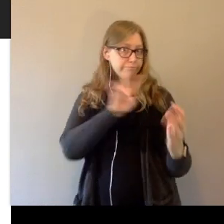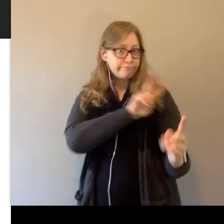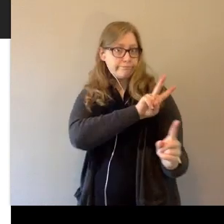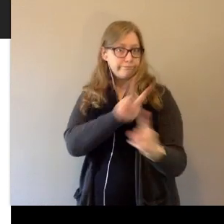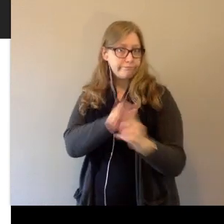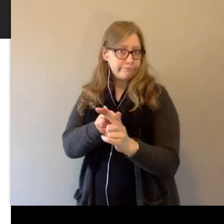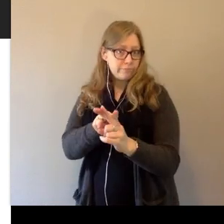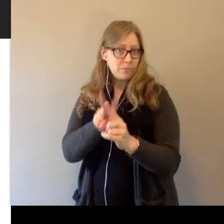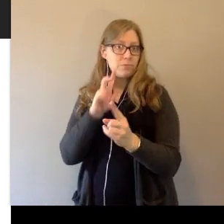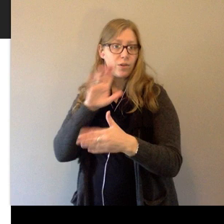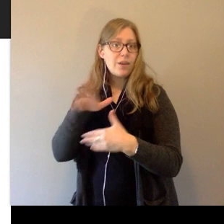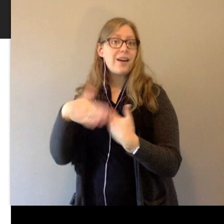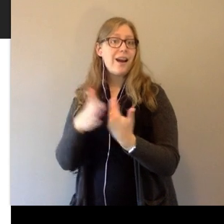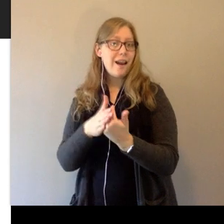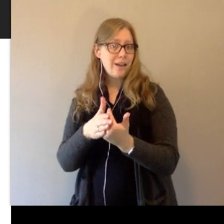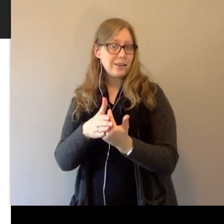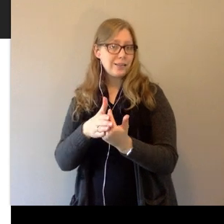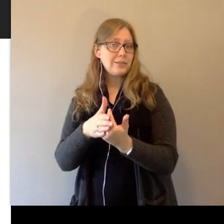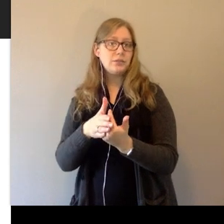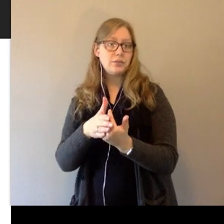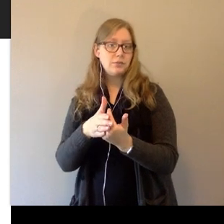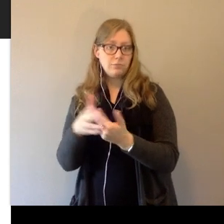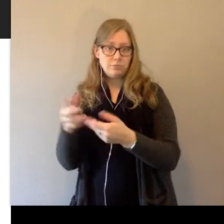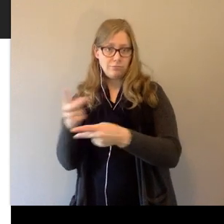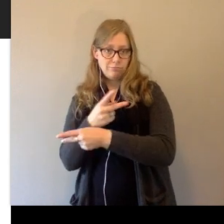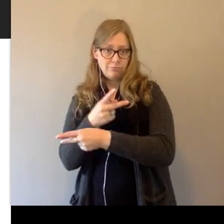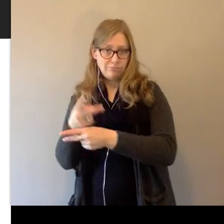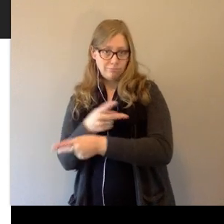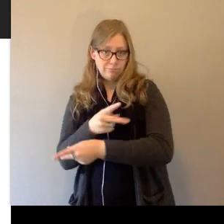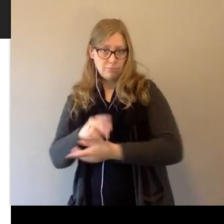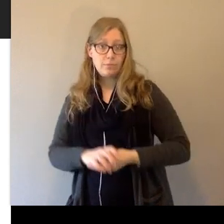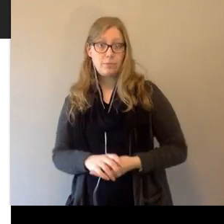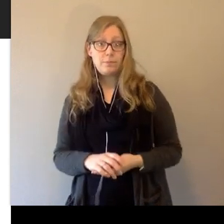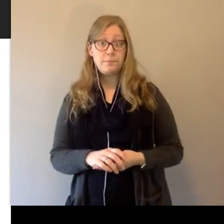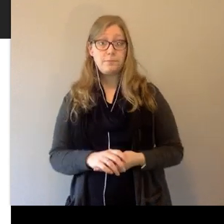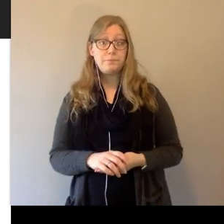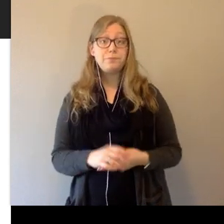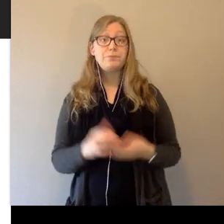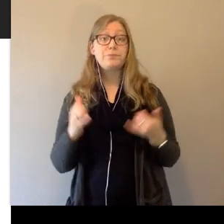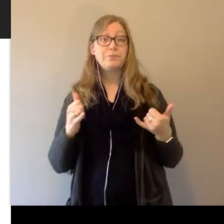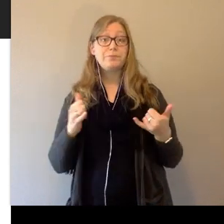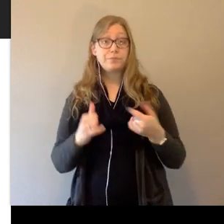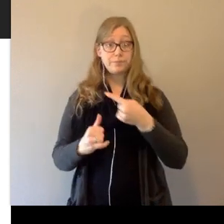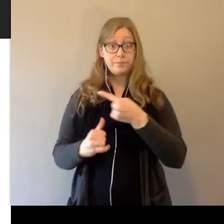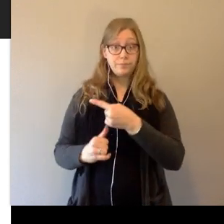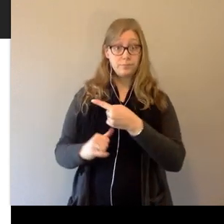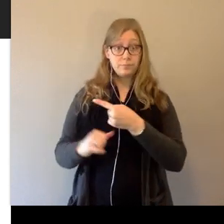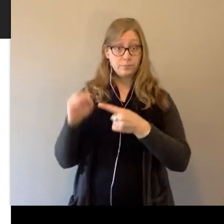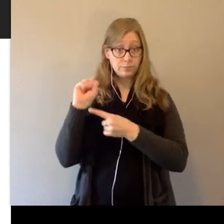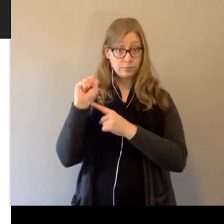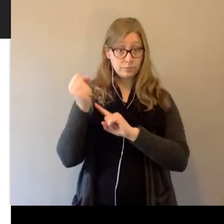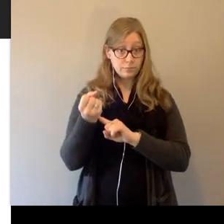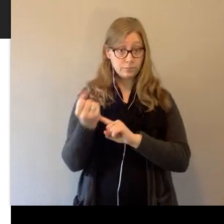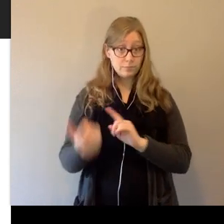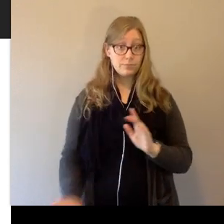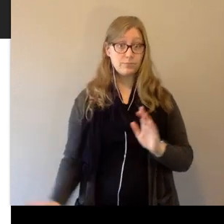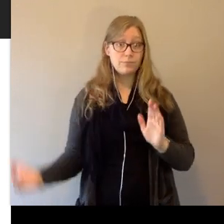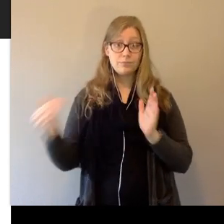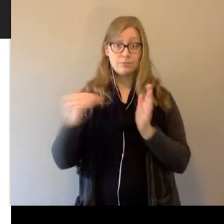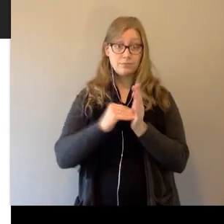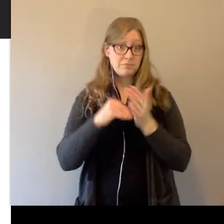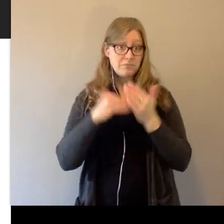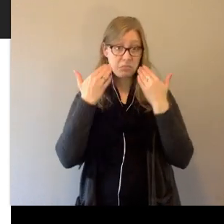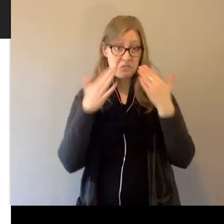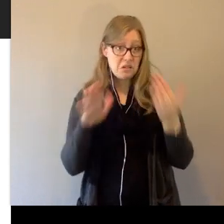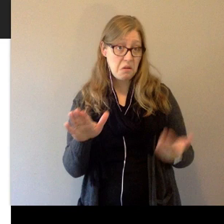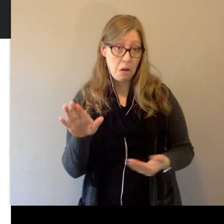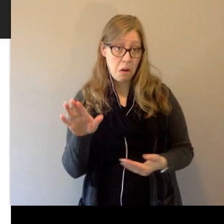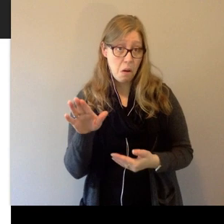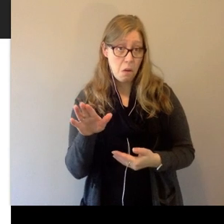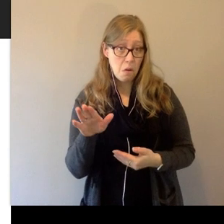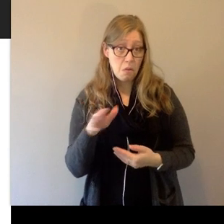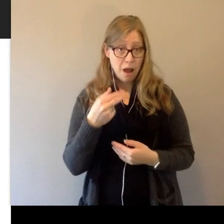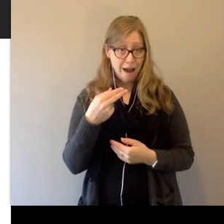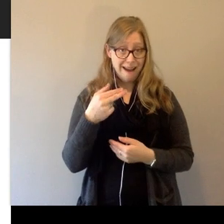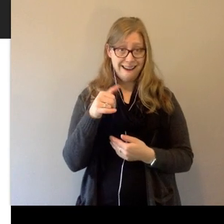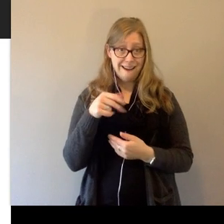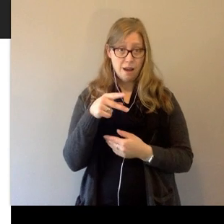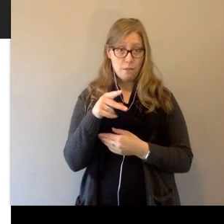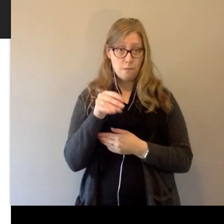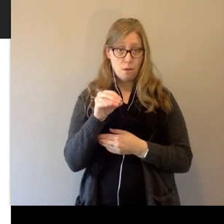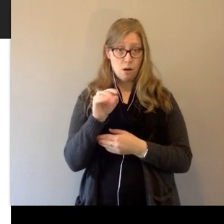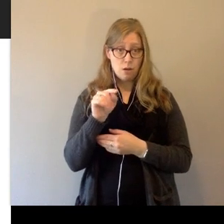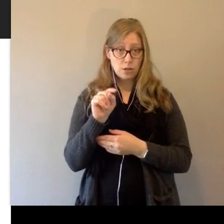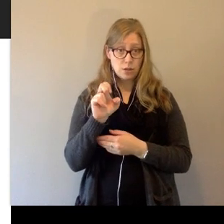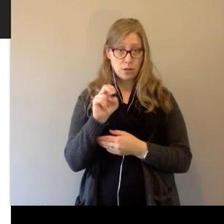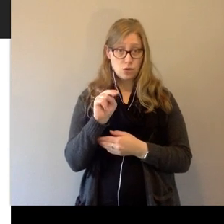calculation. So in this situation, again, we don't know what the hypotenuse is, and